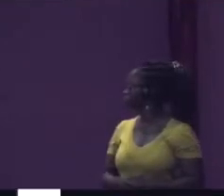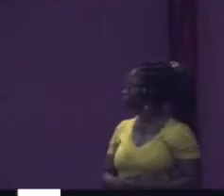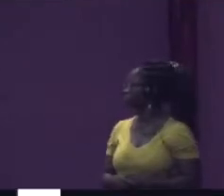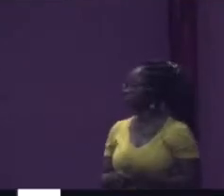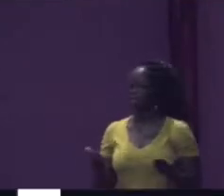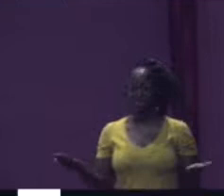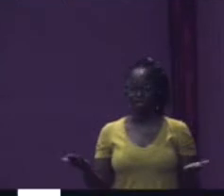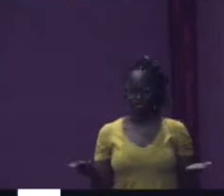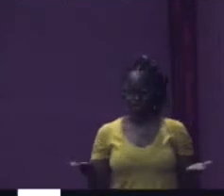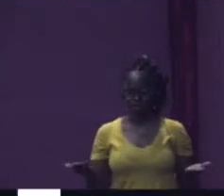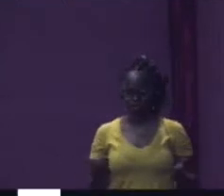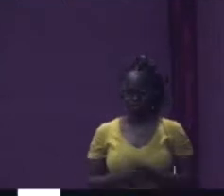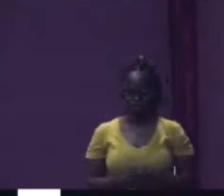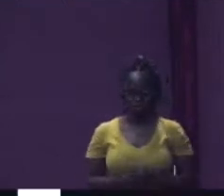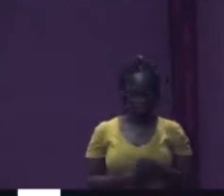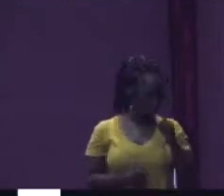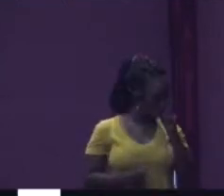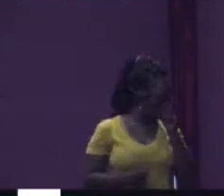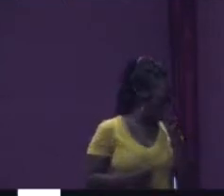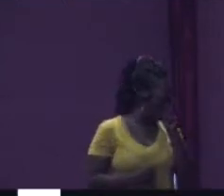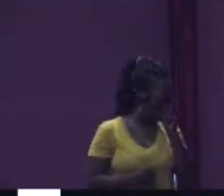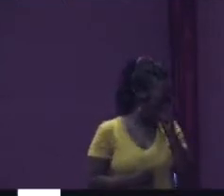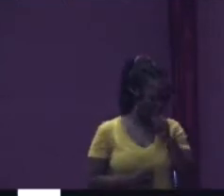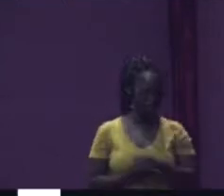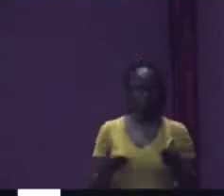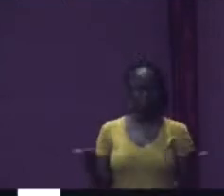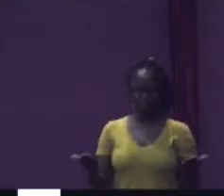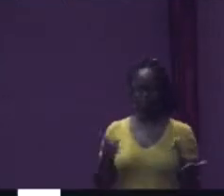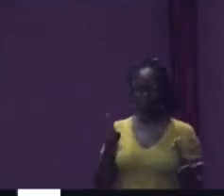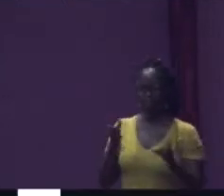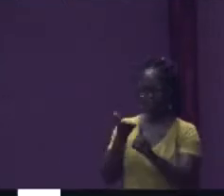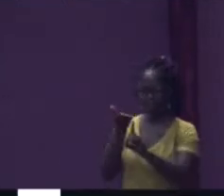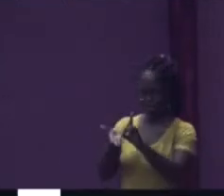Now this is the midwife from the plantation,